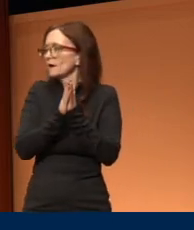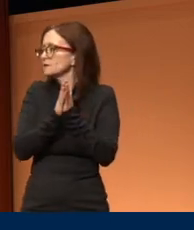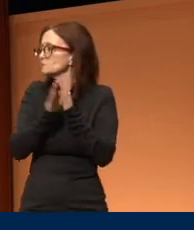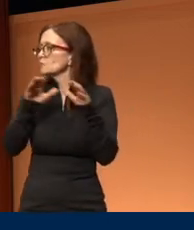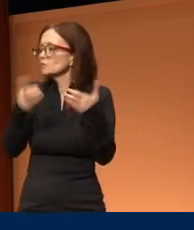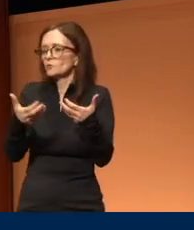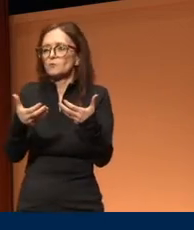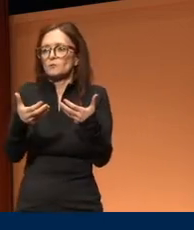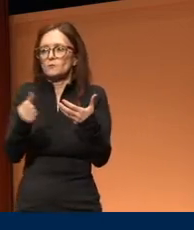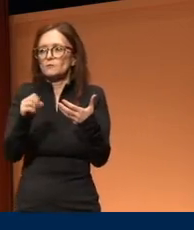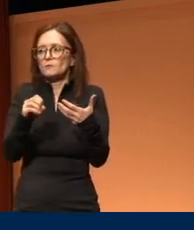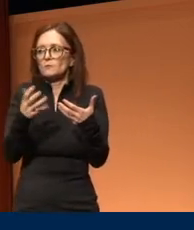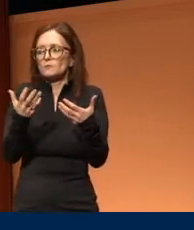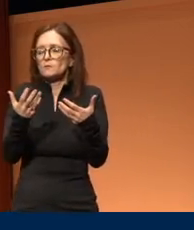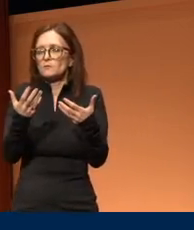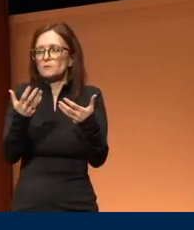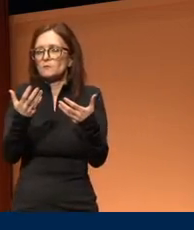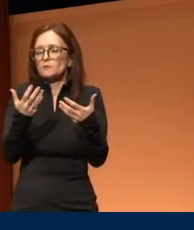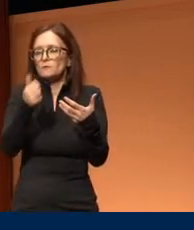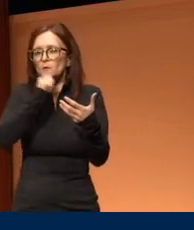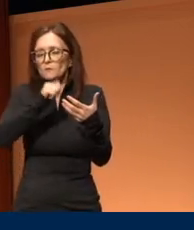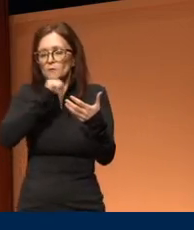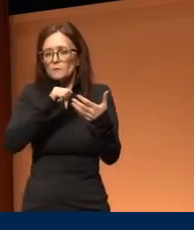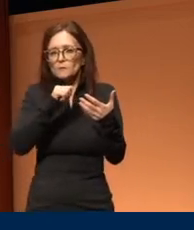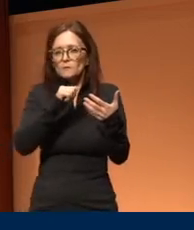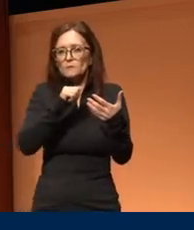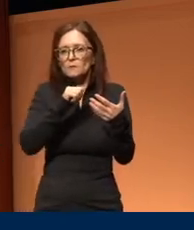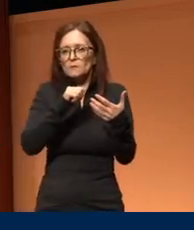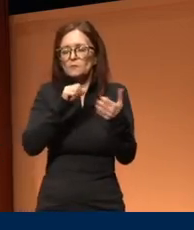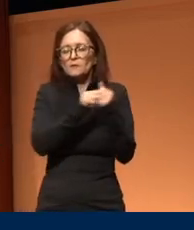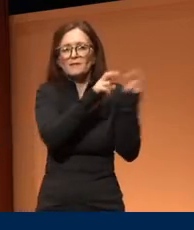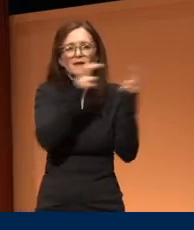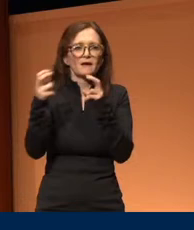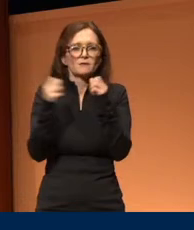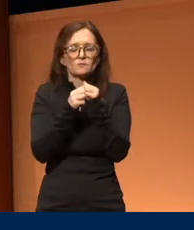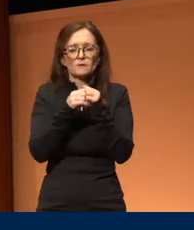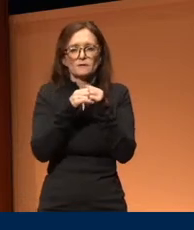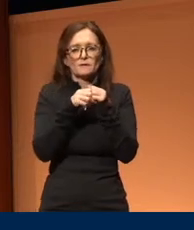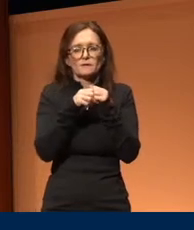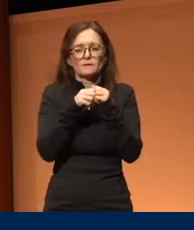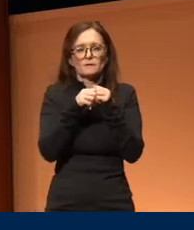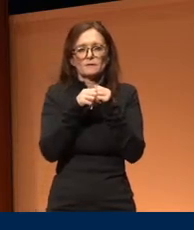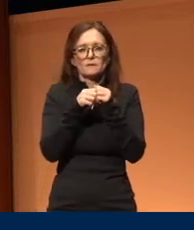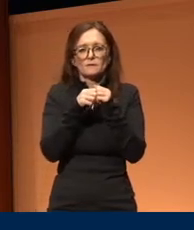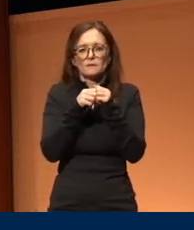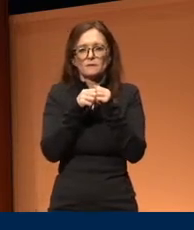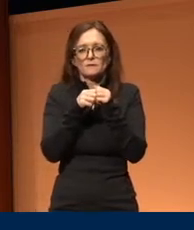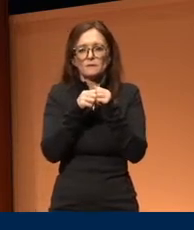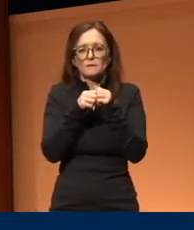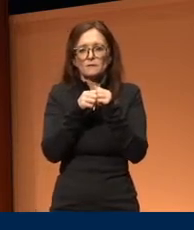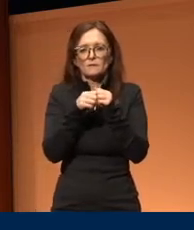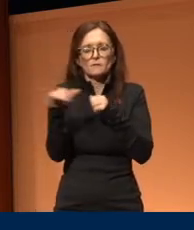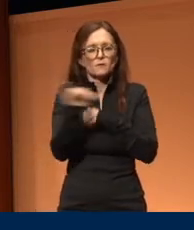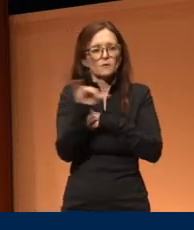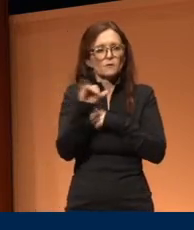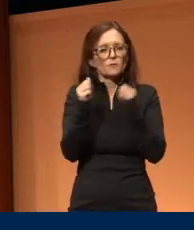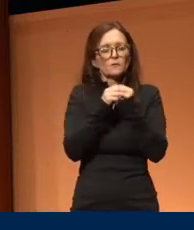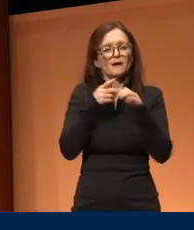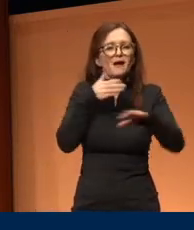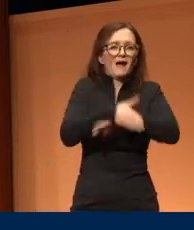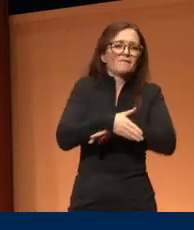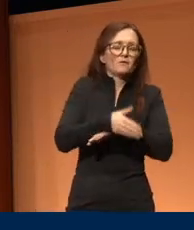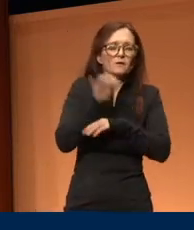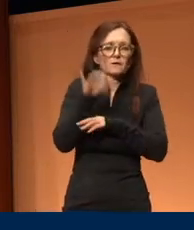site to deal also with the issues around euthanasia and assisted, because they were hard to process, but also with the aftermath